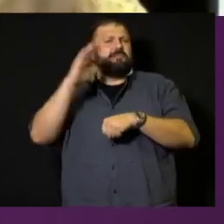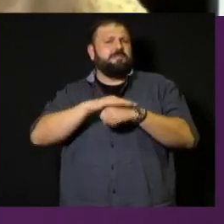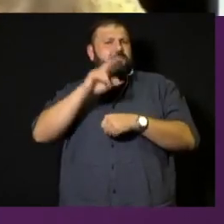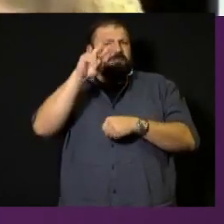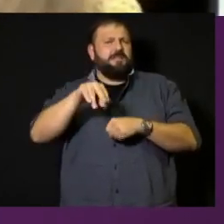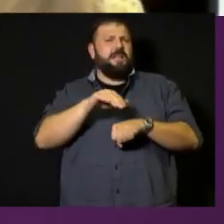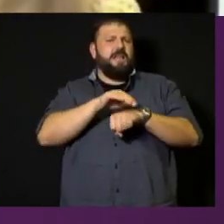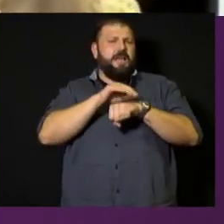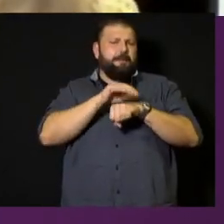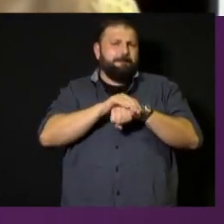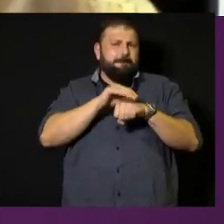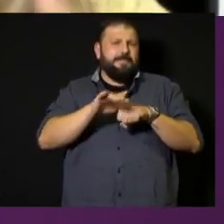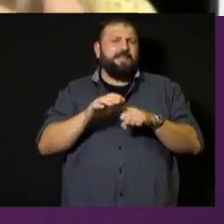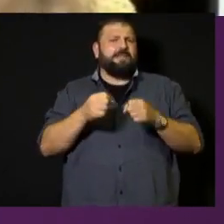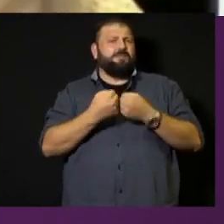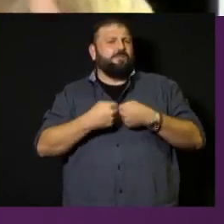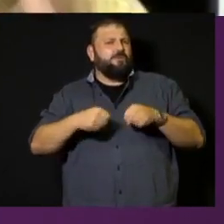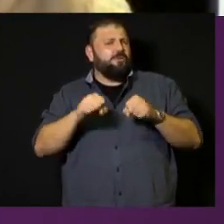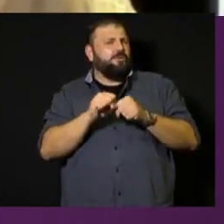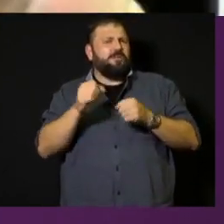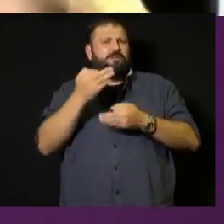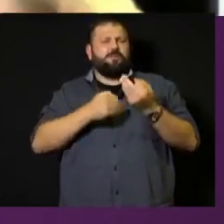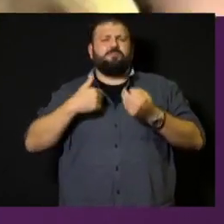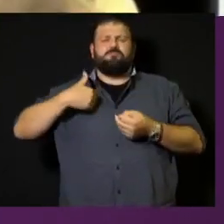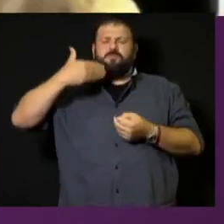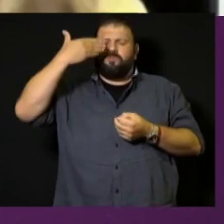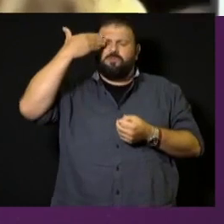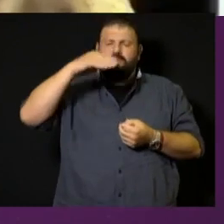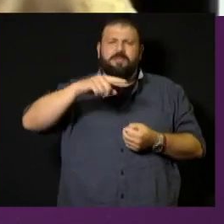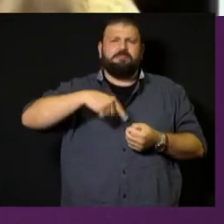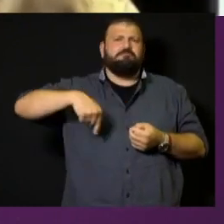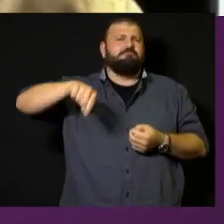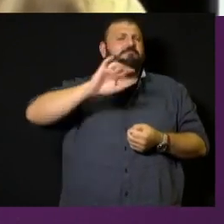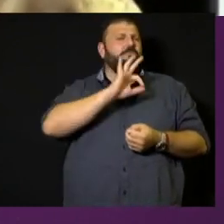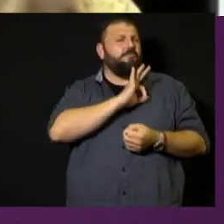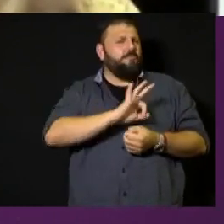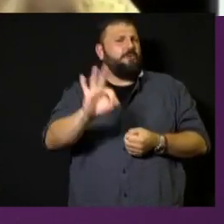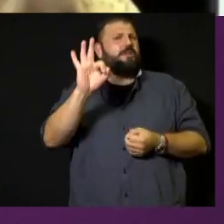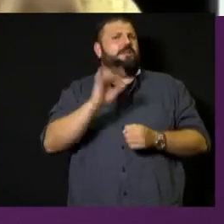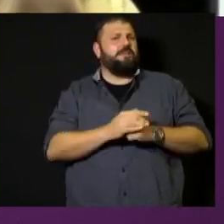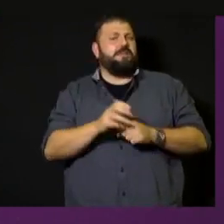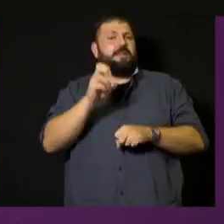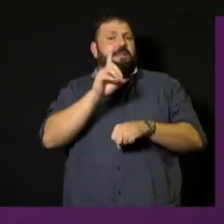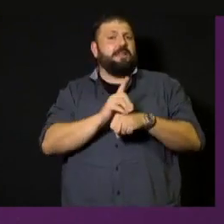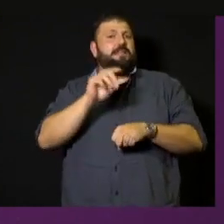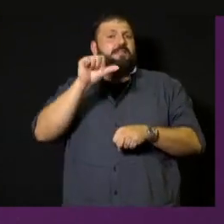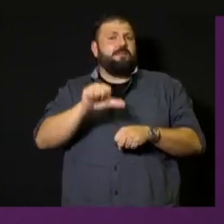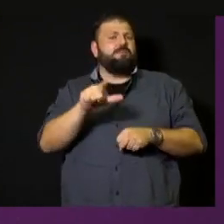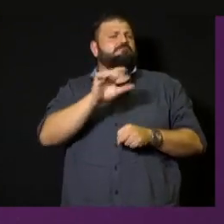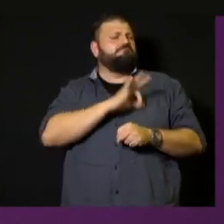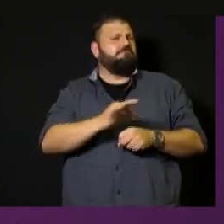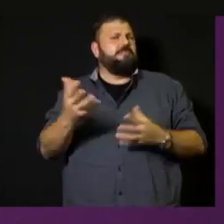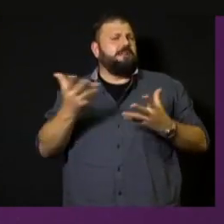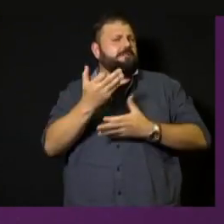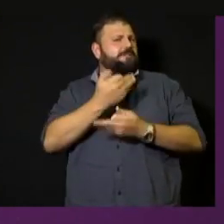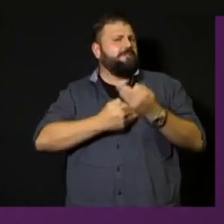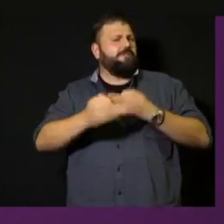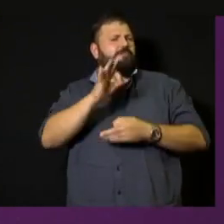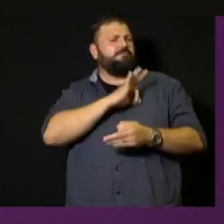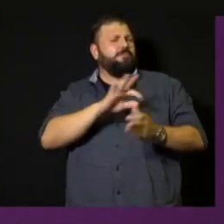My dear friends and leaders of my team, you will achieve the diamond level